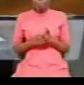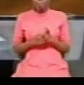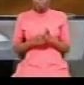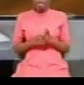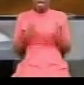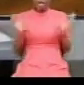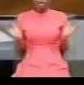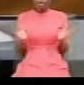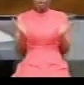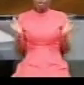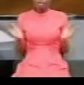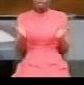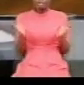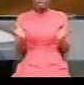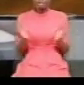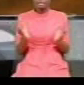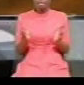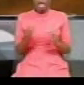encouragement,